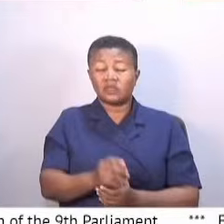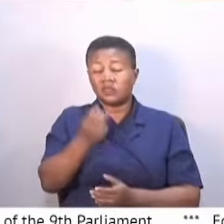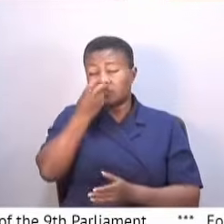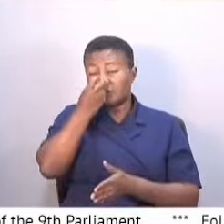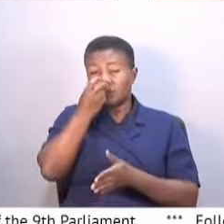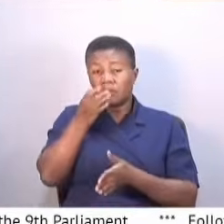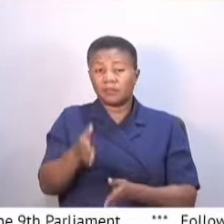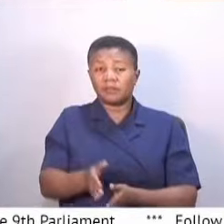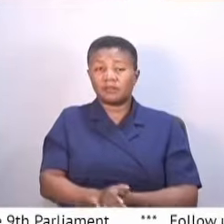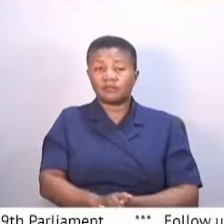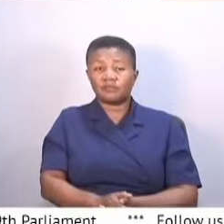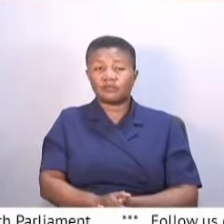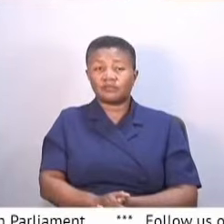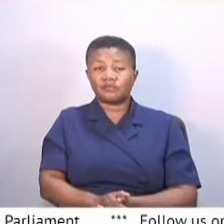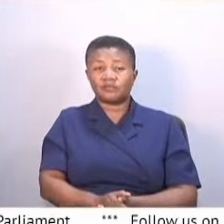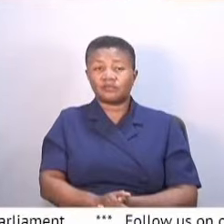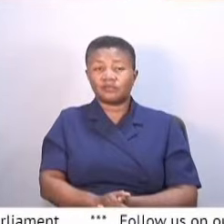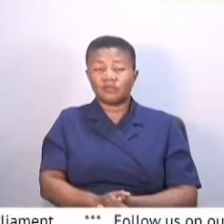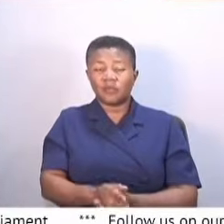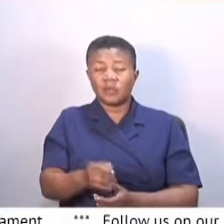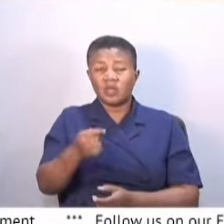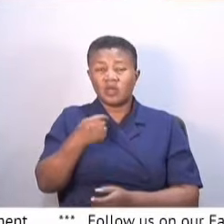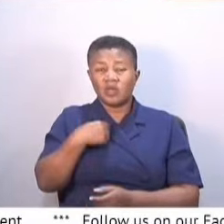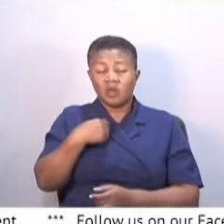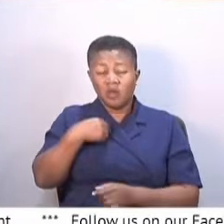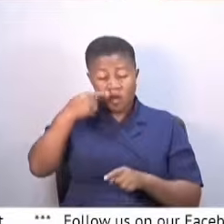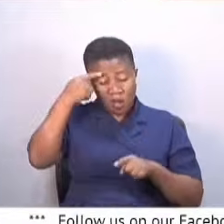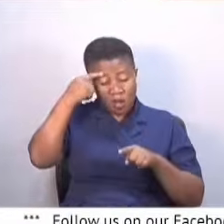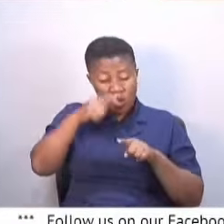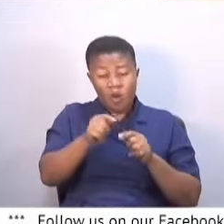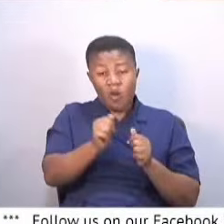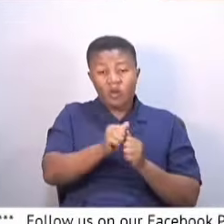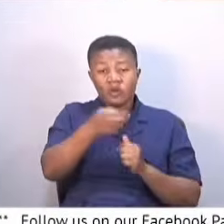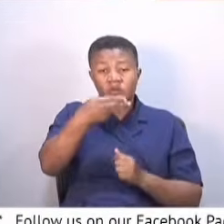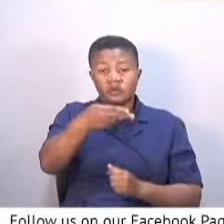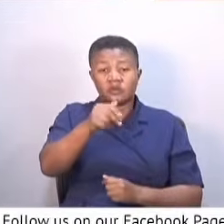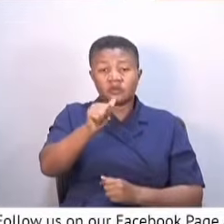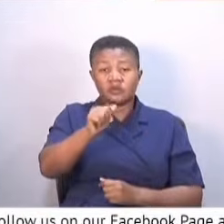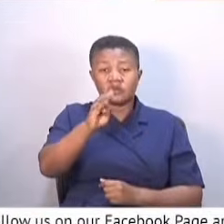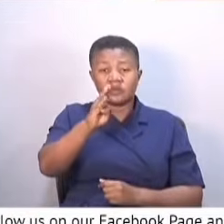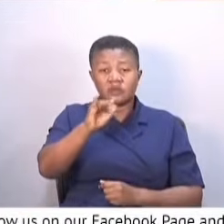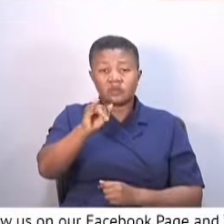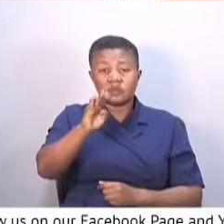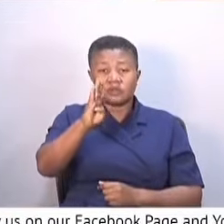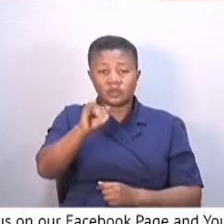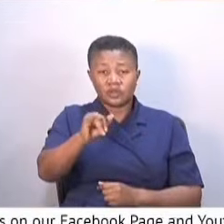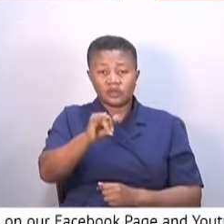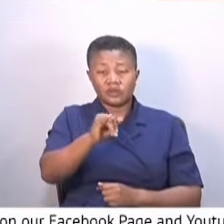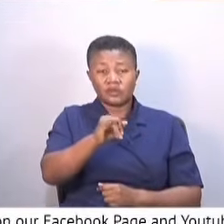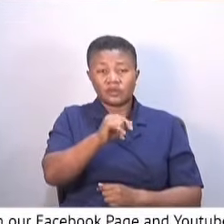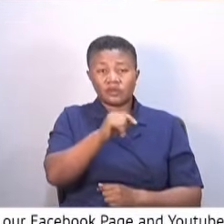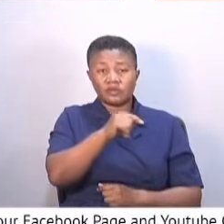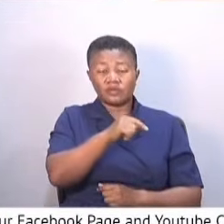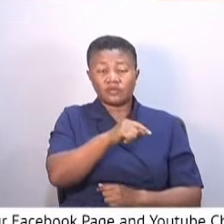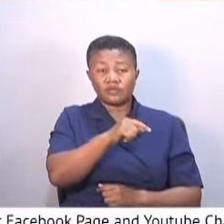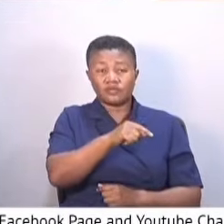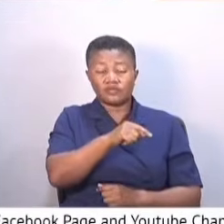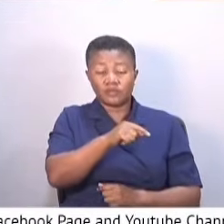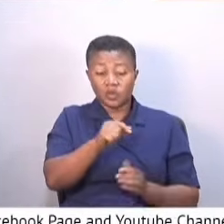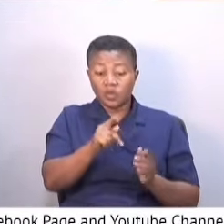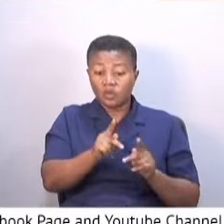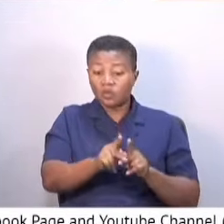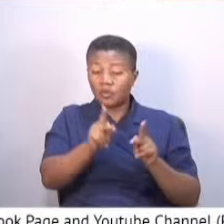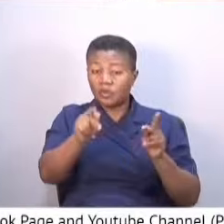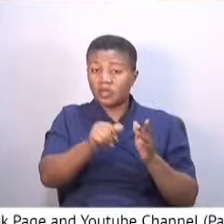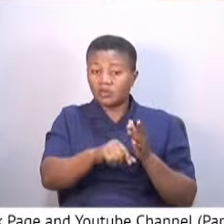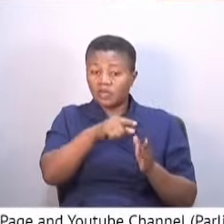Speaker, I partly do agree with Honorable Habib, but Public Accounts Committee is a committee of